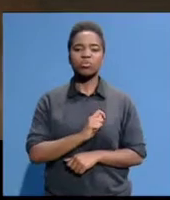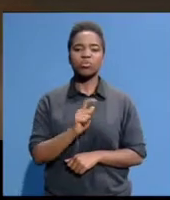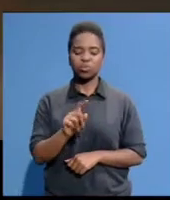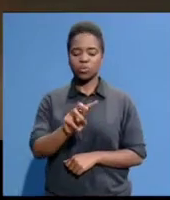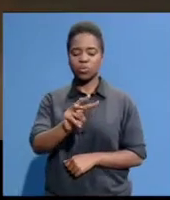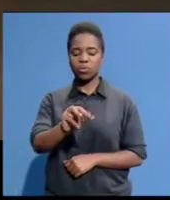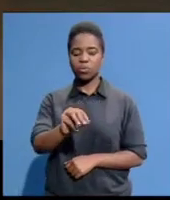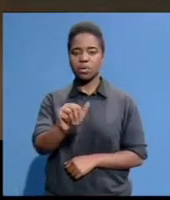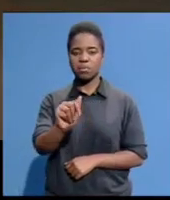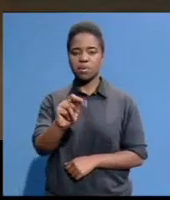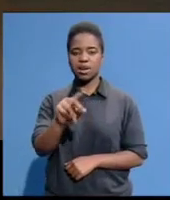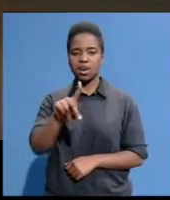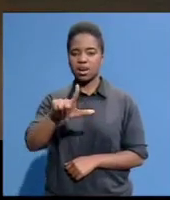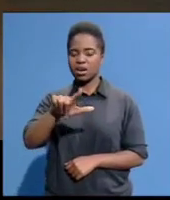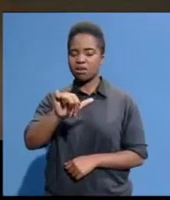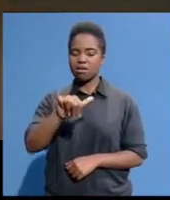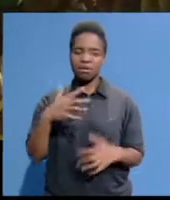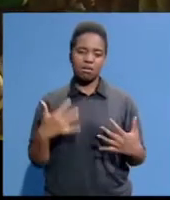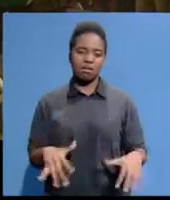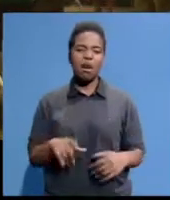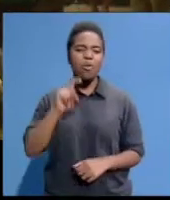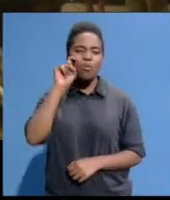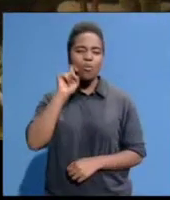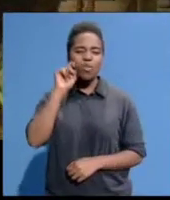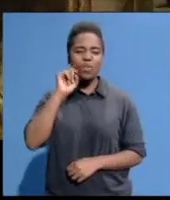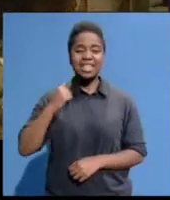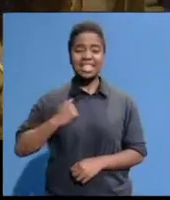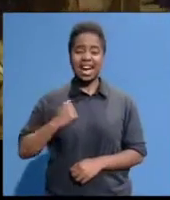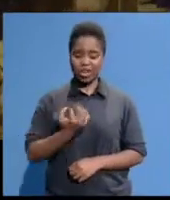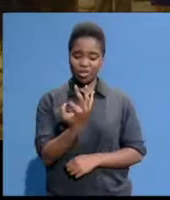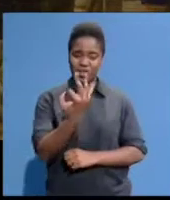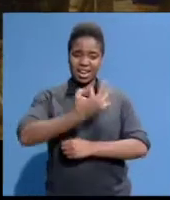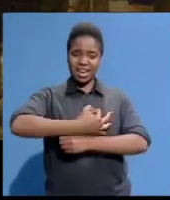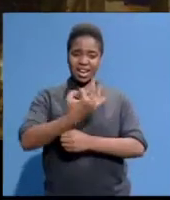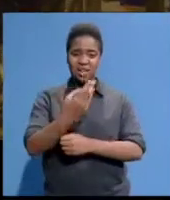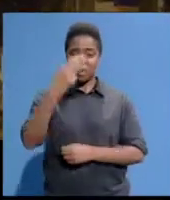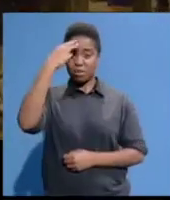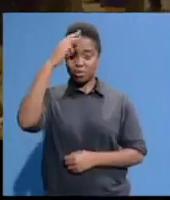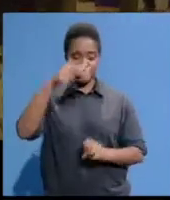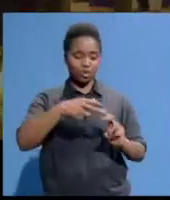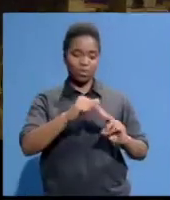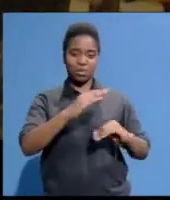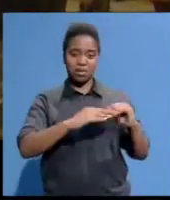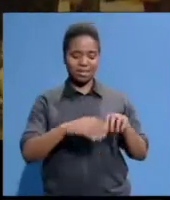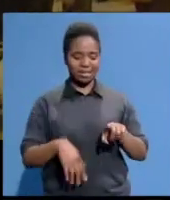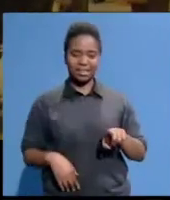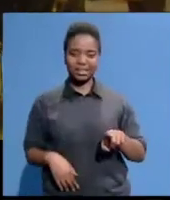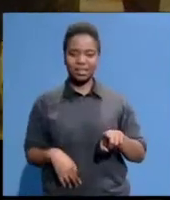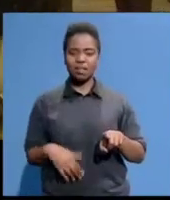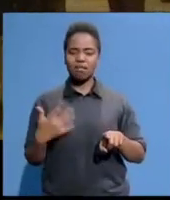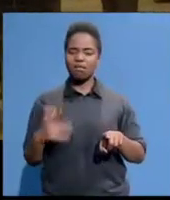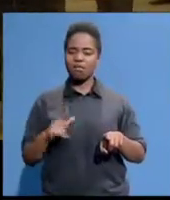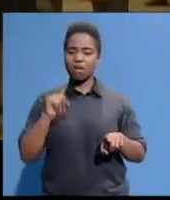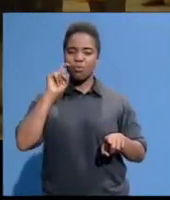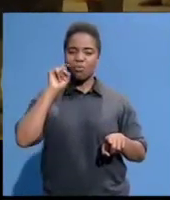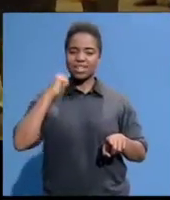Now, Mandla, you've got to give it to him. He's been there for the past 3 days that the body has lain in state at the Union buildings, standing,